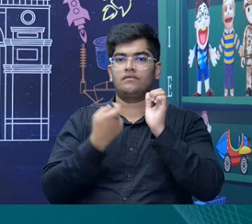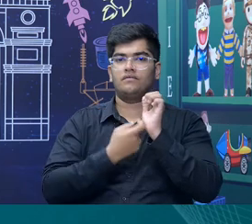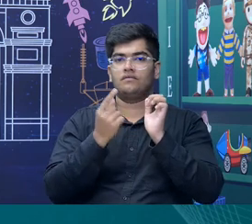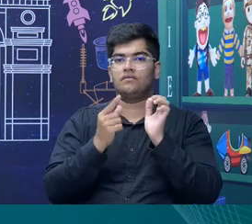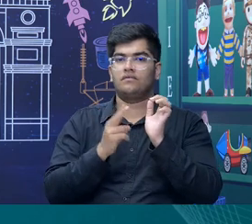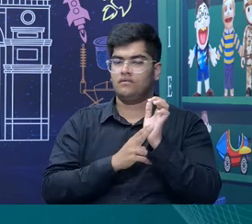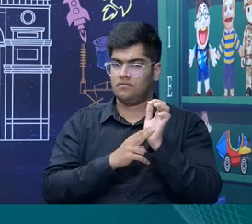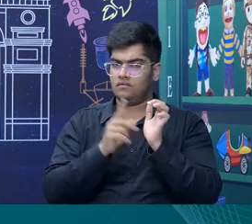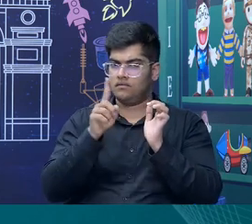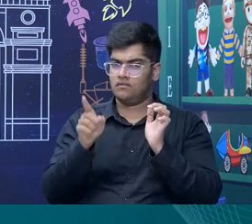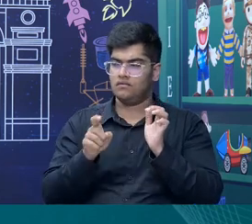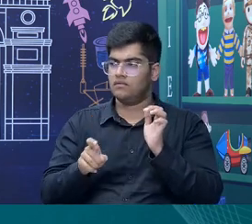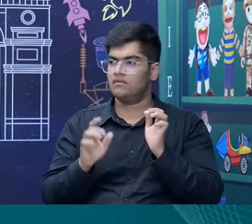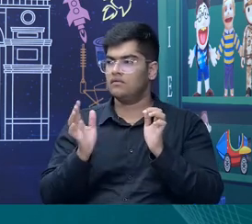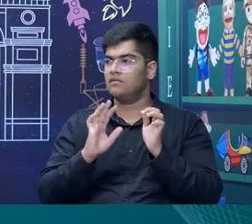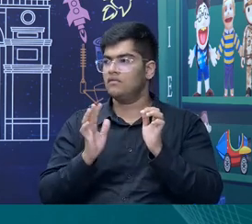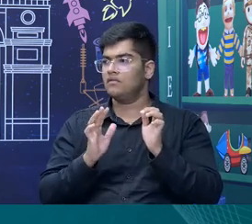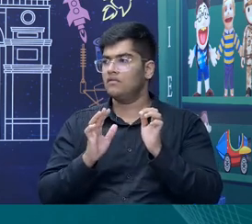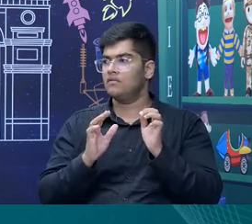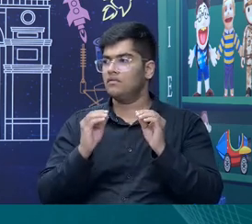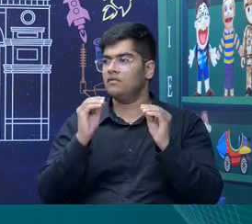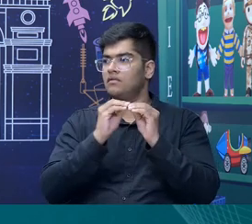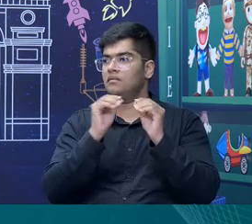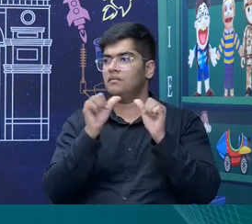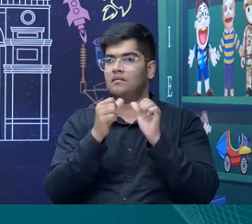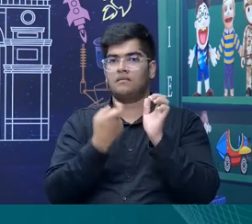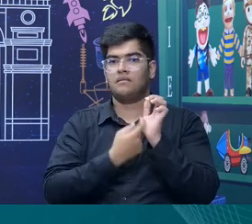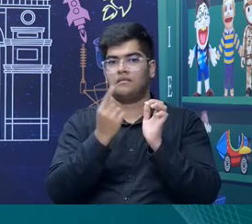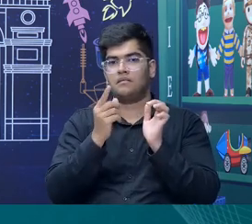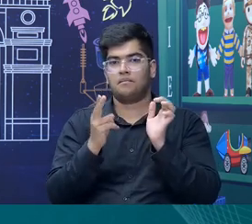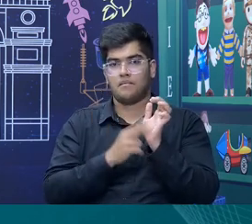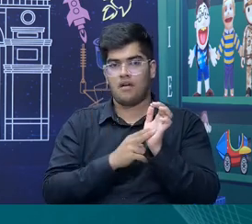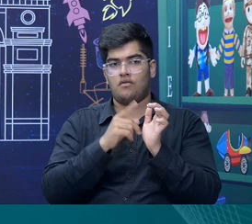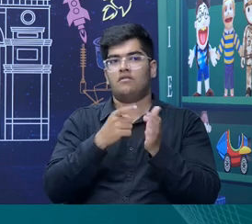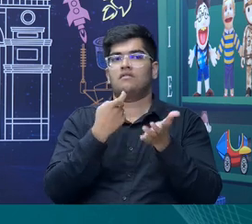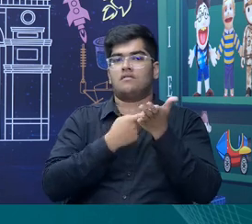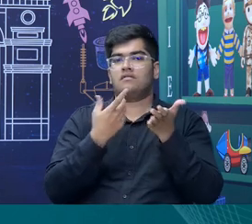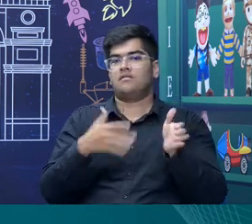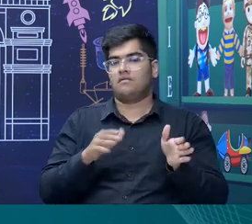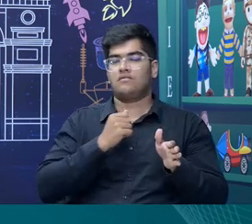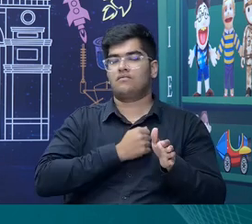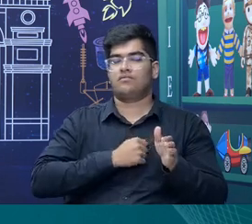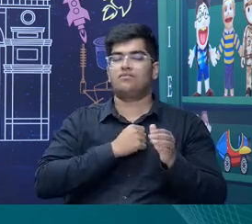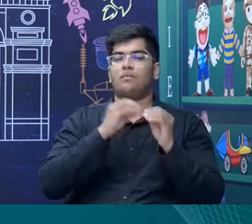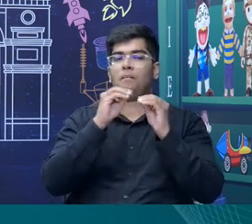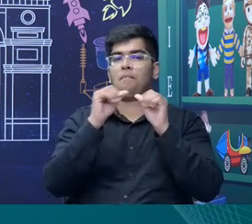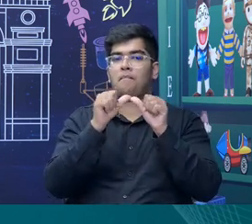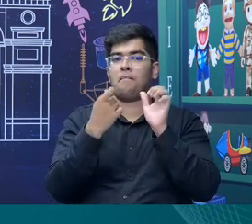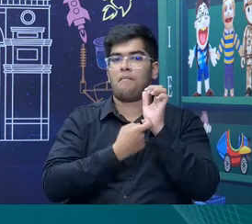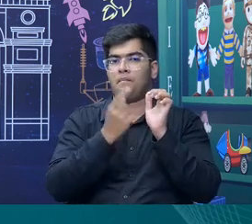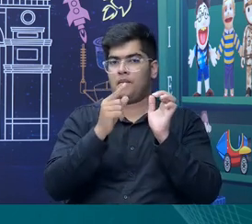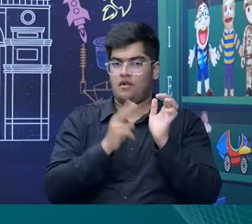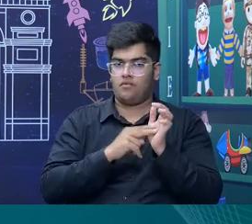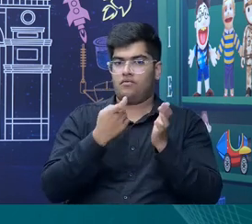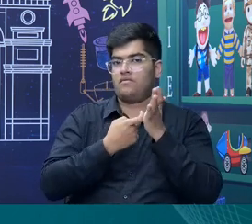no see this retiring first now again we assume that